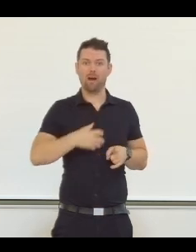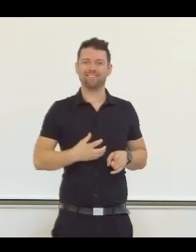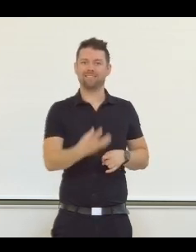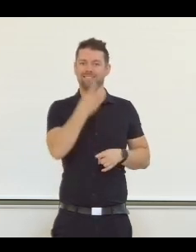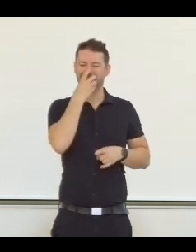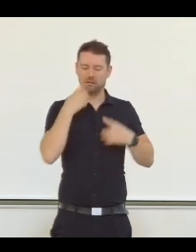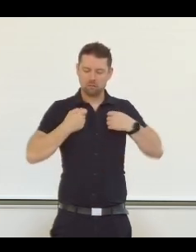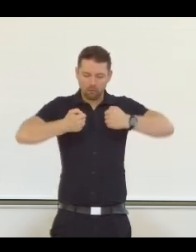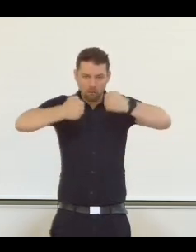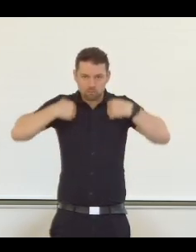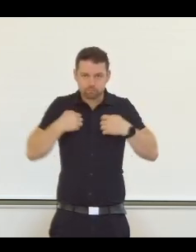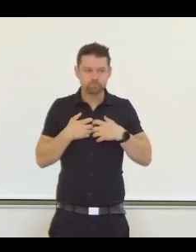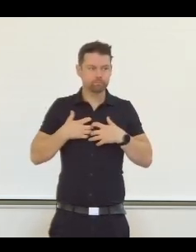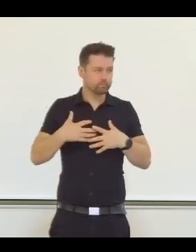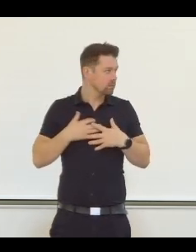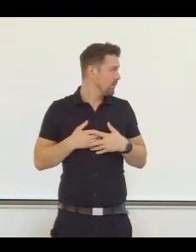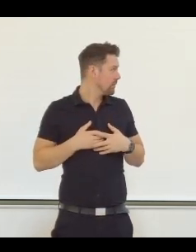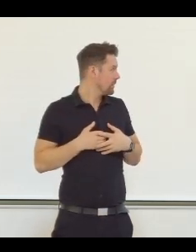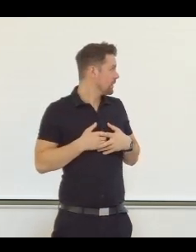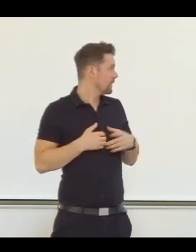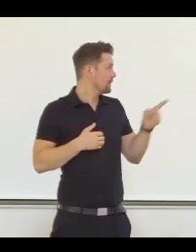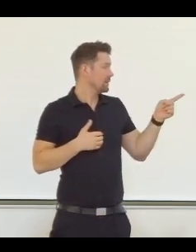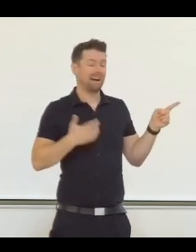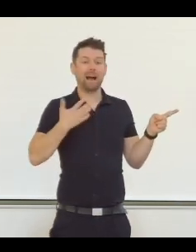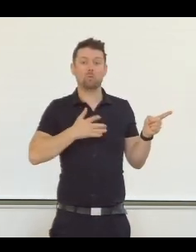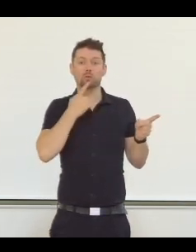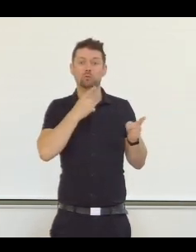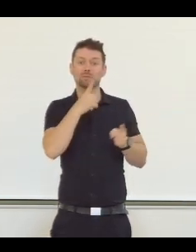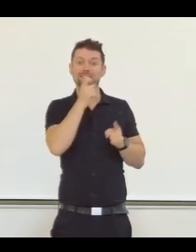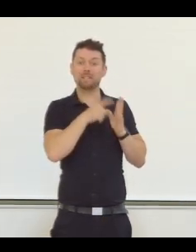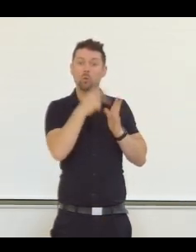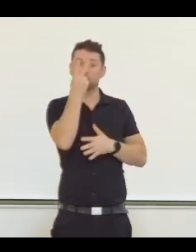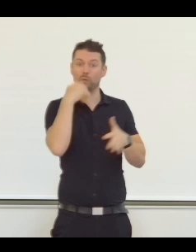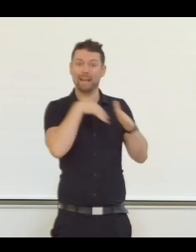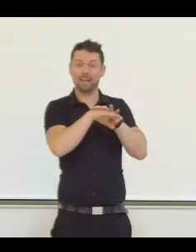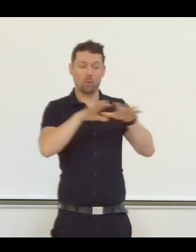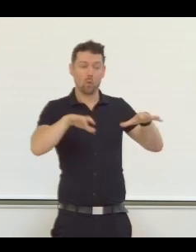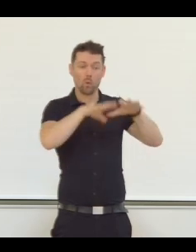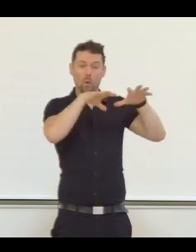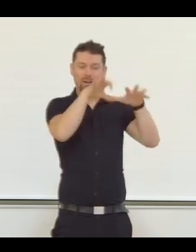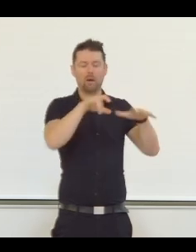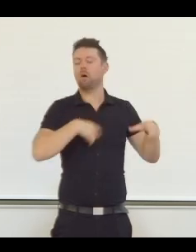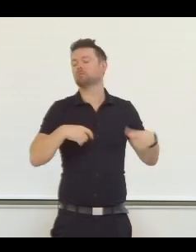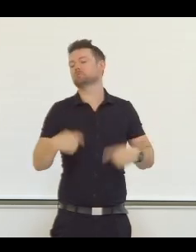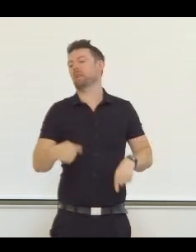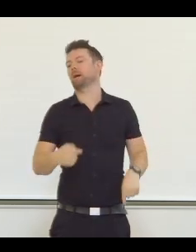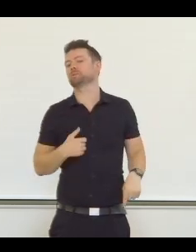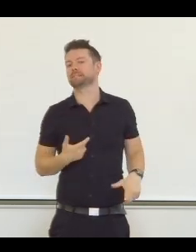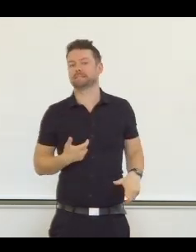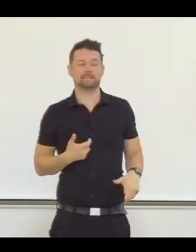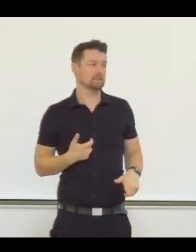run this facility under carbon dioxide atmosphere, but they wouldn't let me. So it's an atmosphere